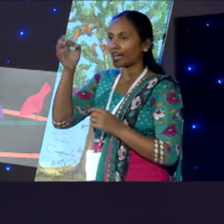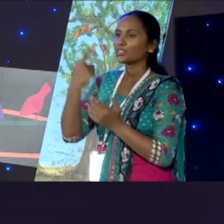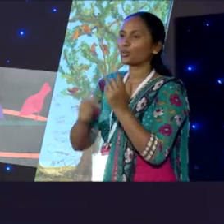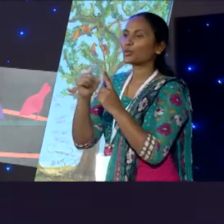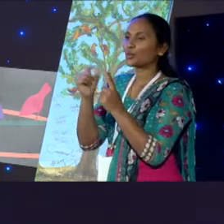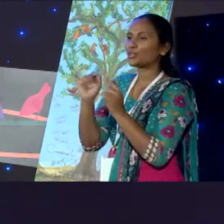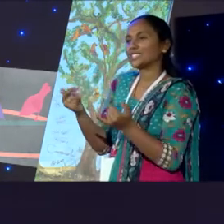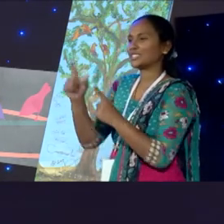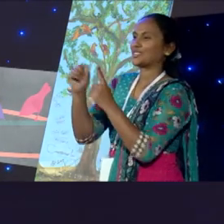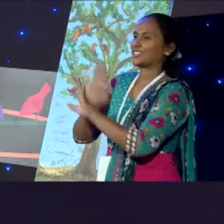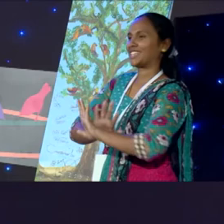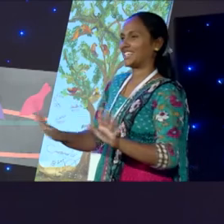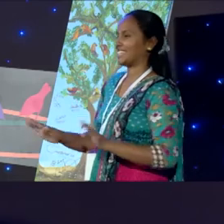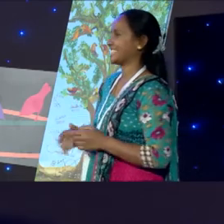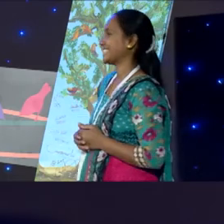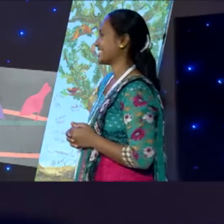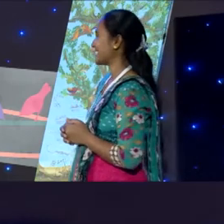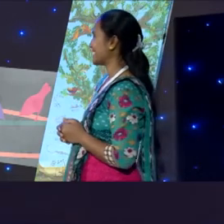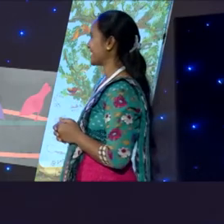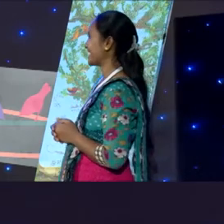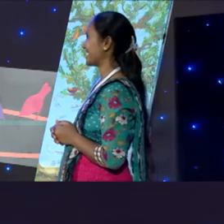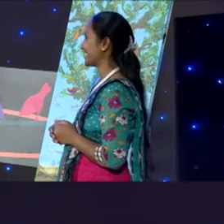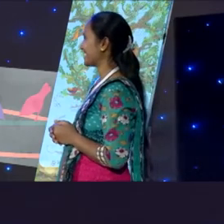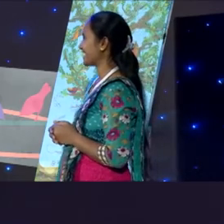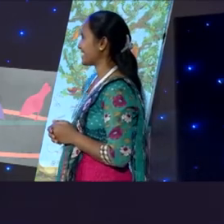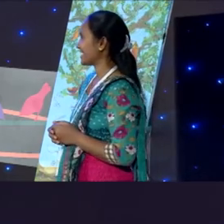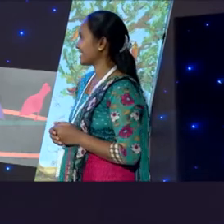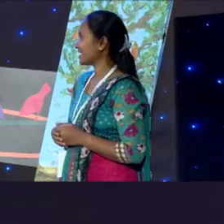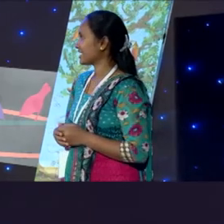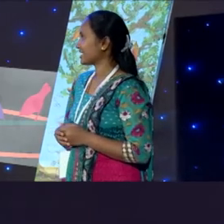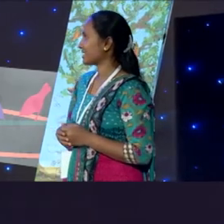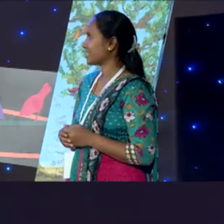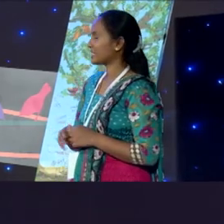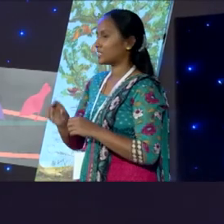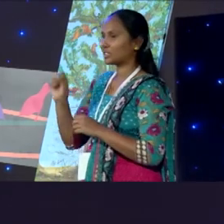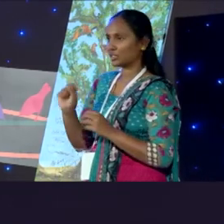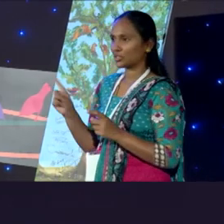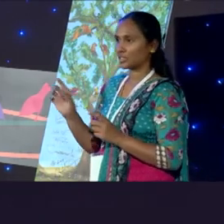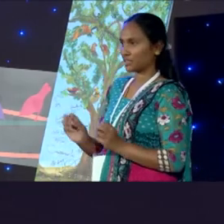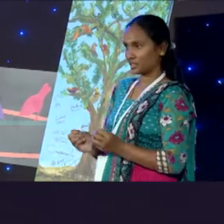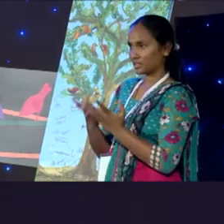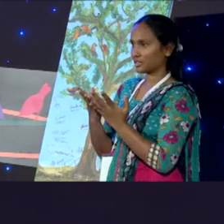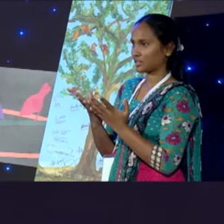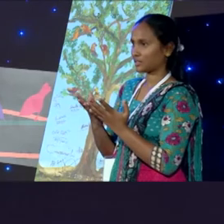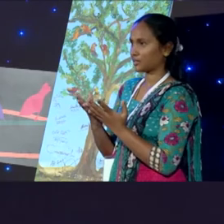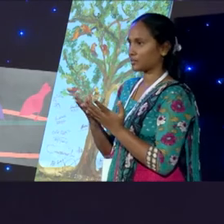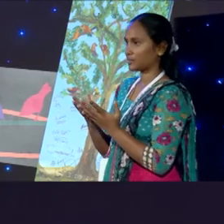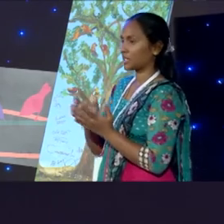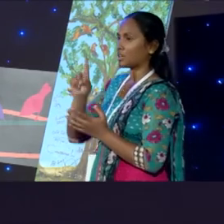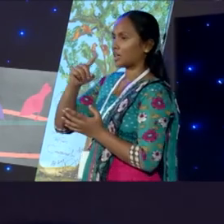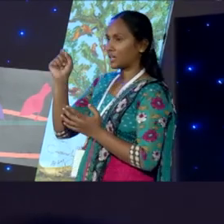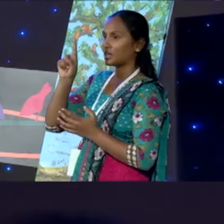just do it. It's okay. You're going to be okay with it. So I started this and, you know, 100,